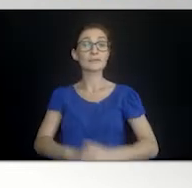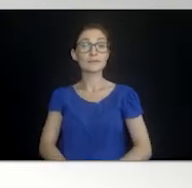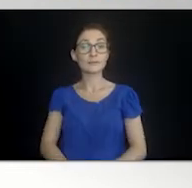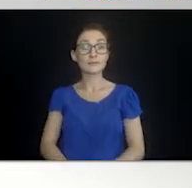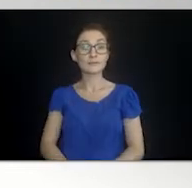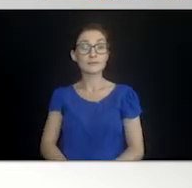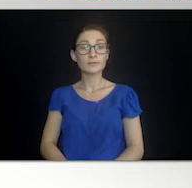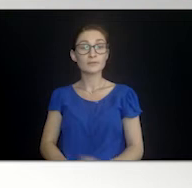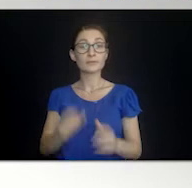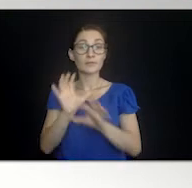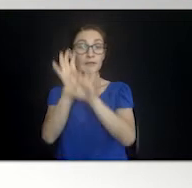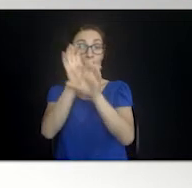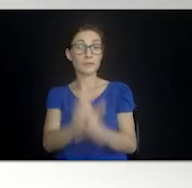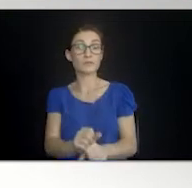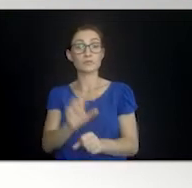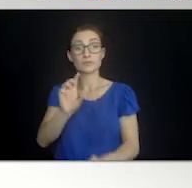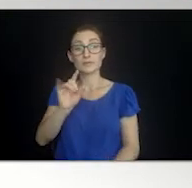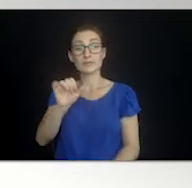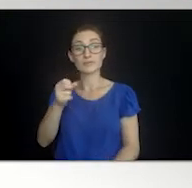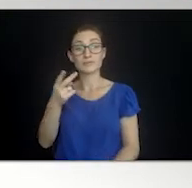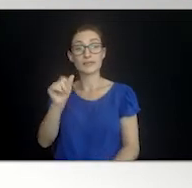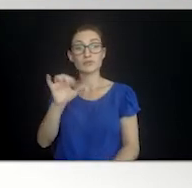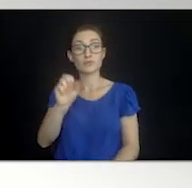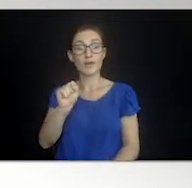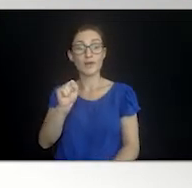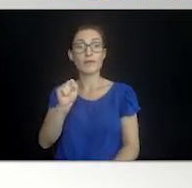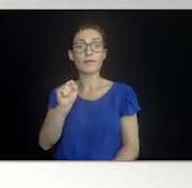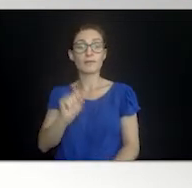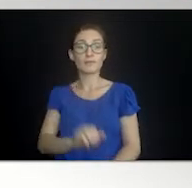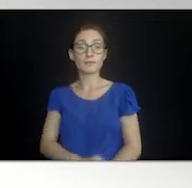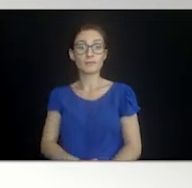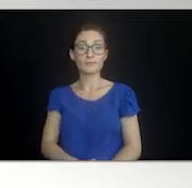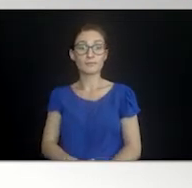imagery, habitual dysphagia.